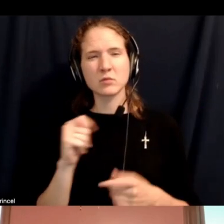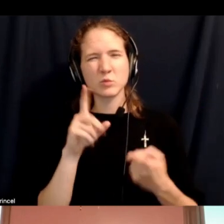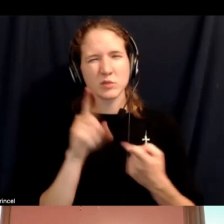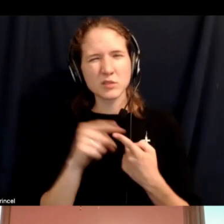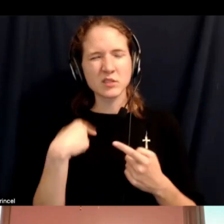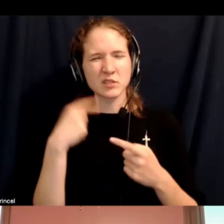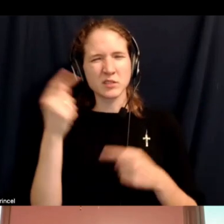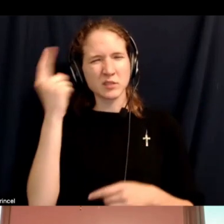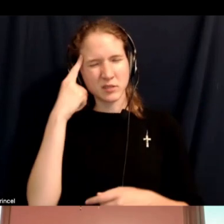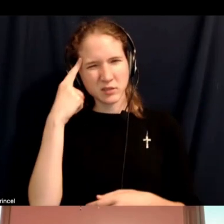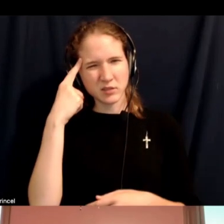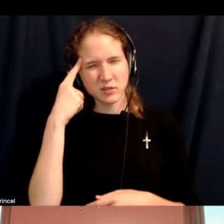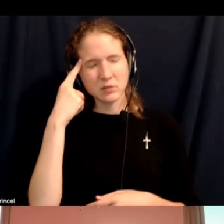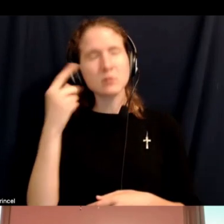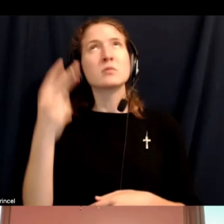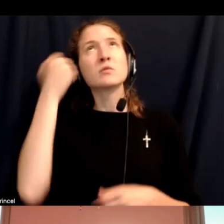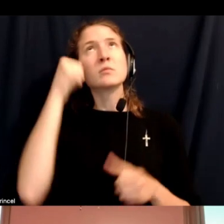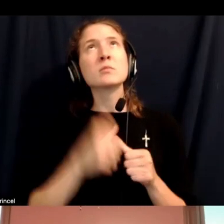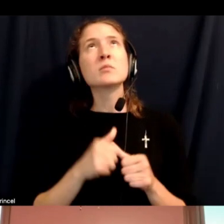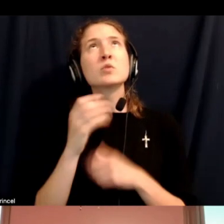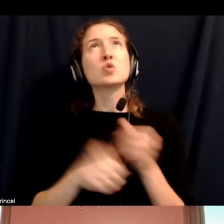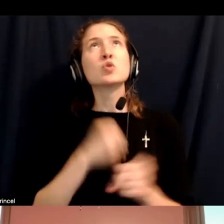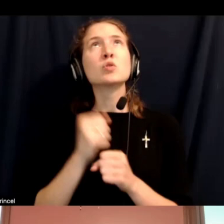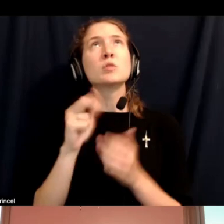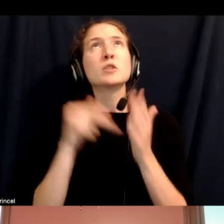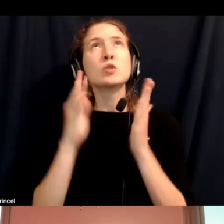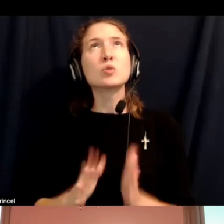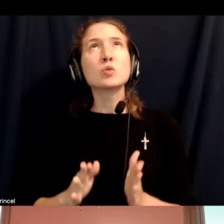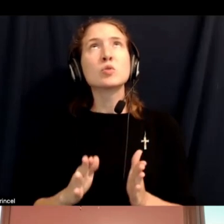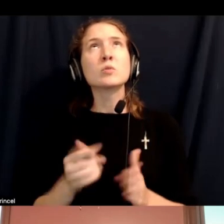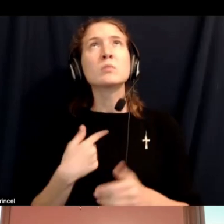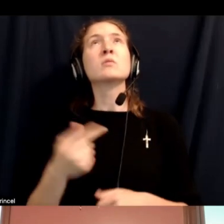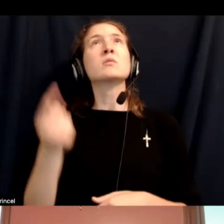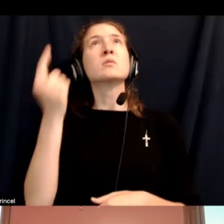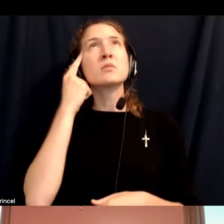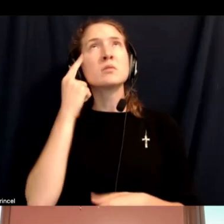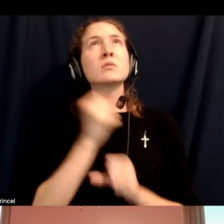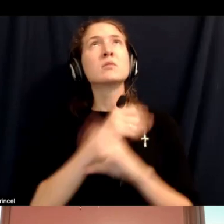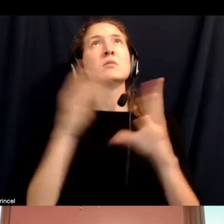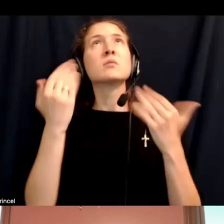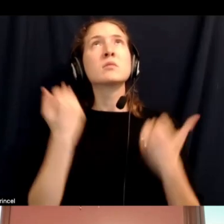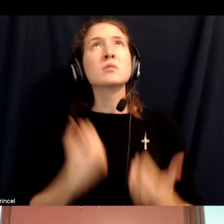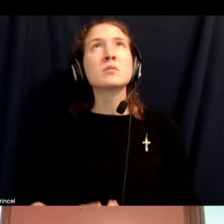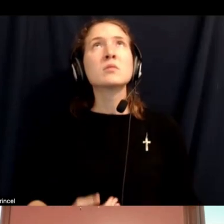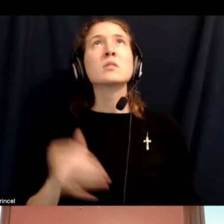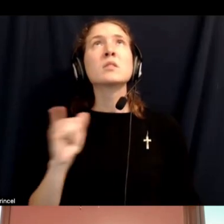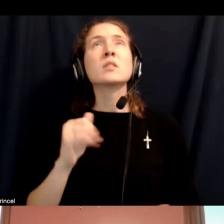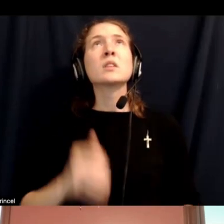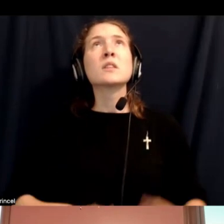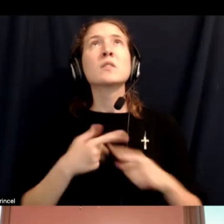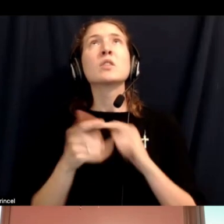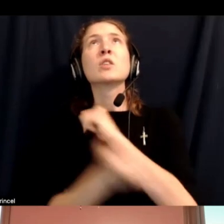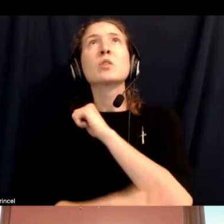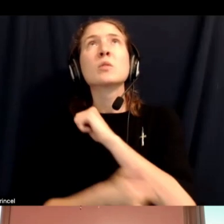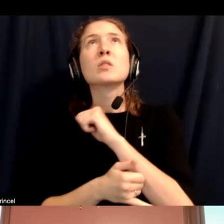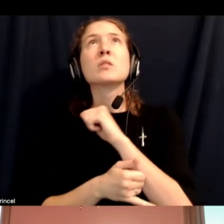think about my years as a painter, I think of myself as somebody who lived in another country and was pretty fluent in